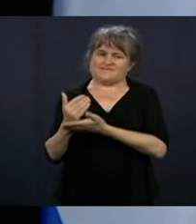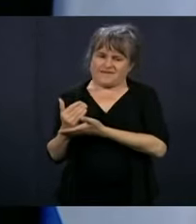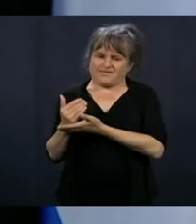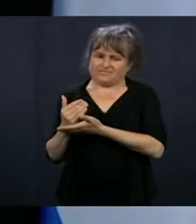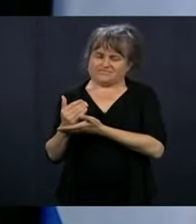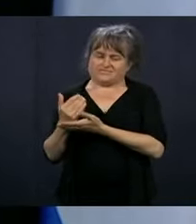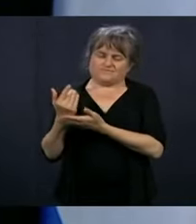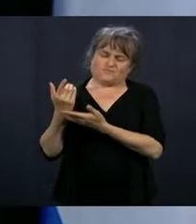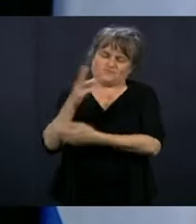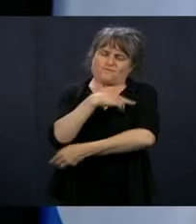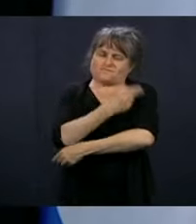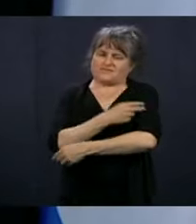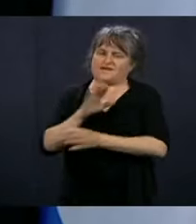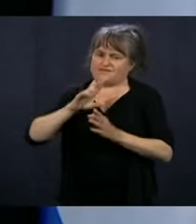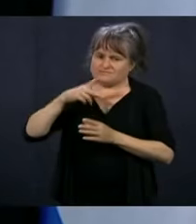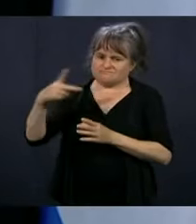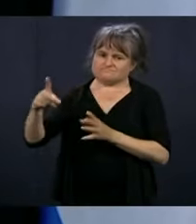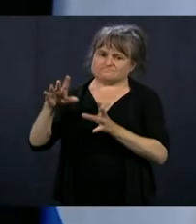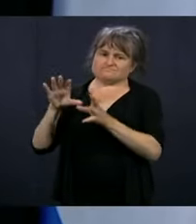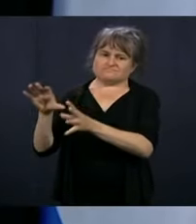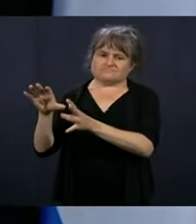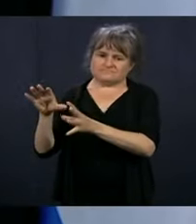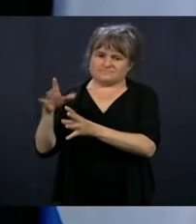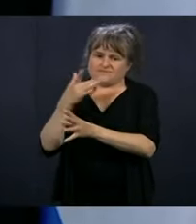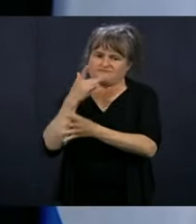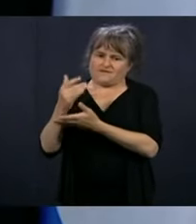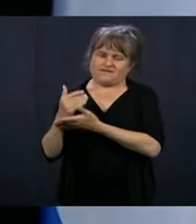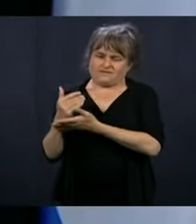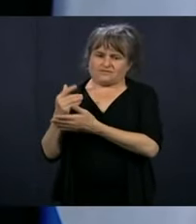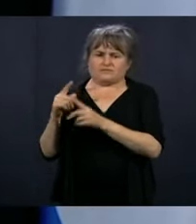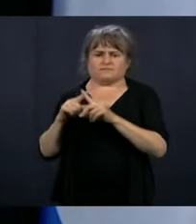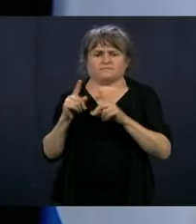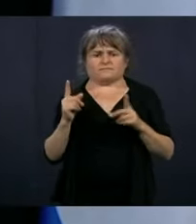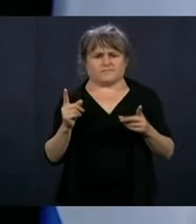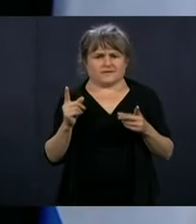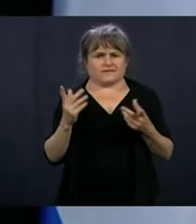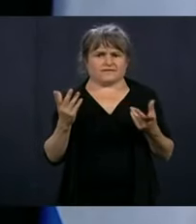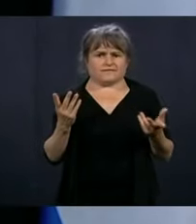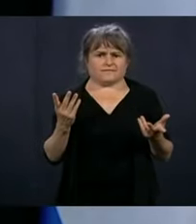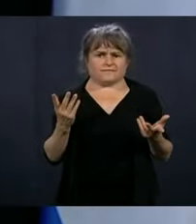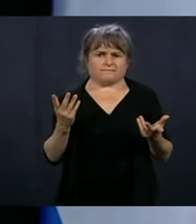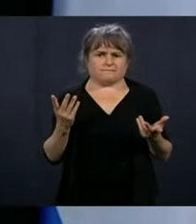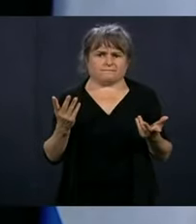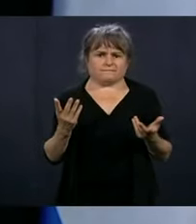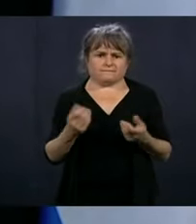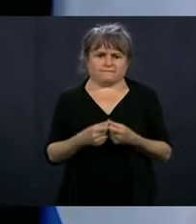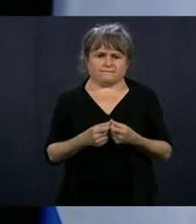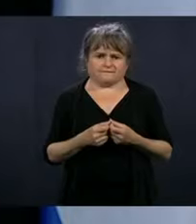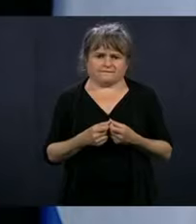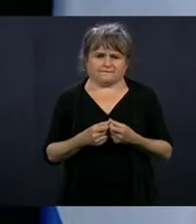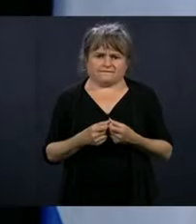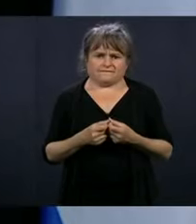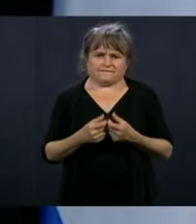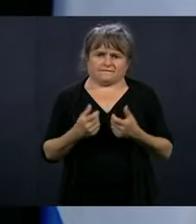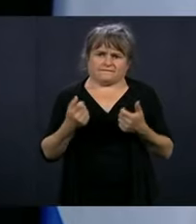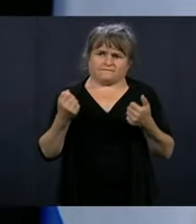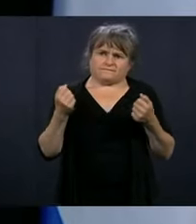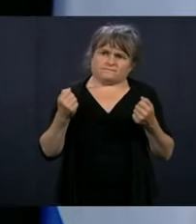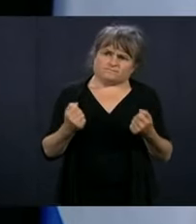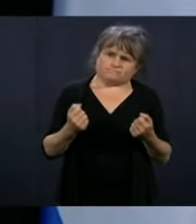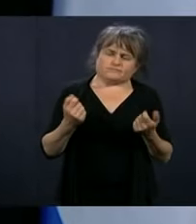But we do want to preserve medical masks for the medical sector. However, we do want to make